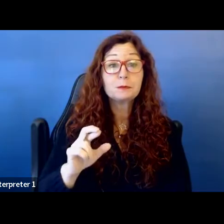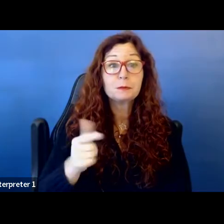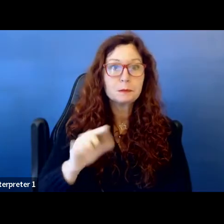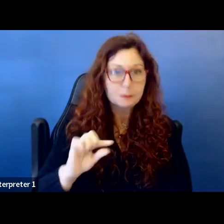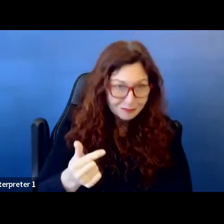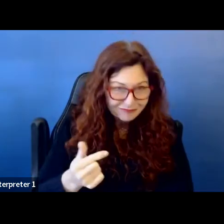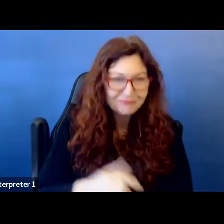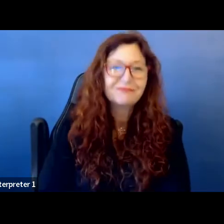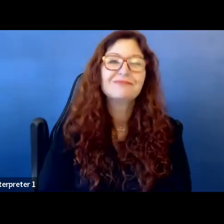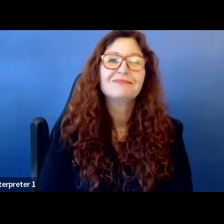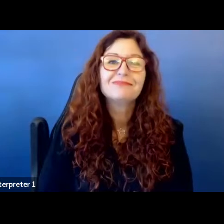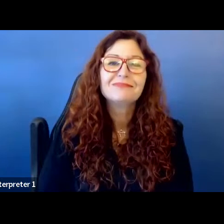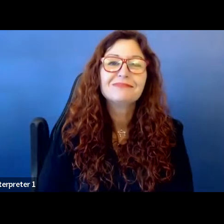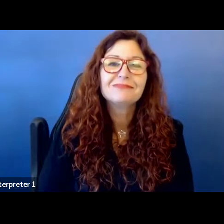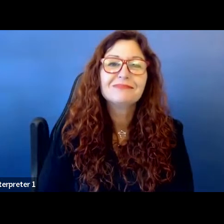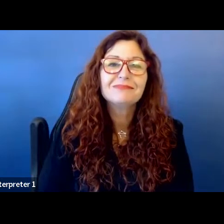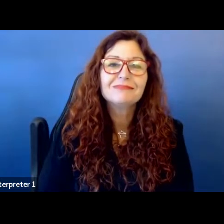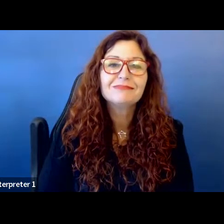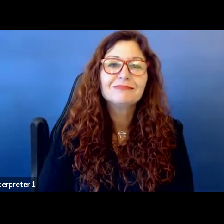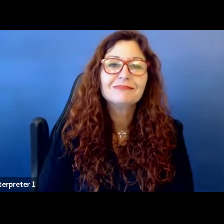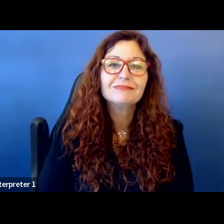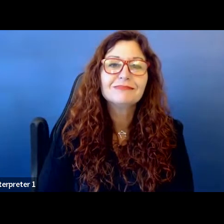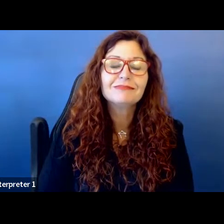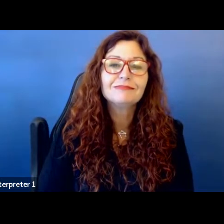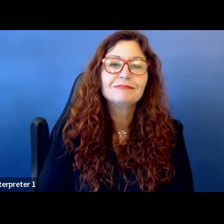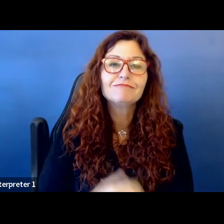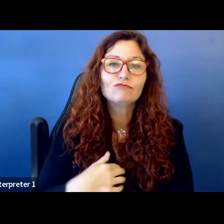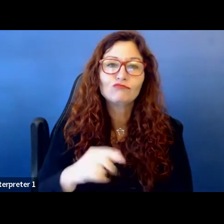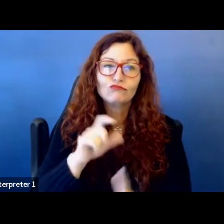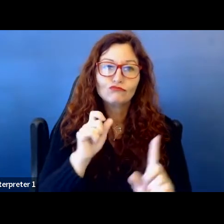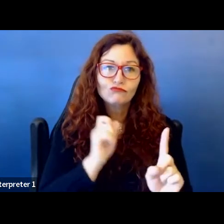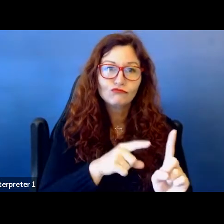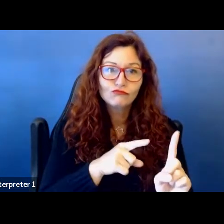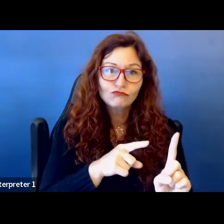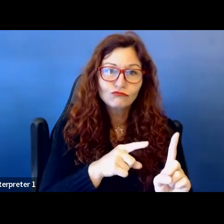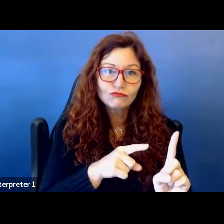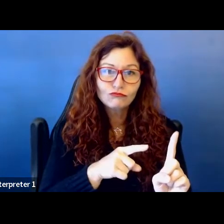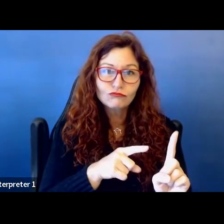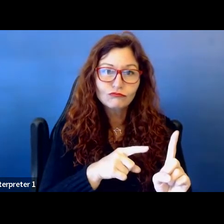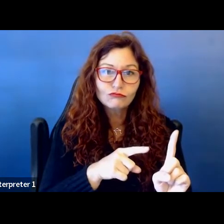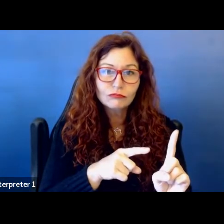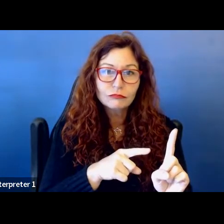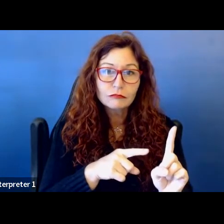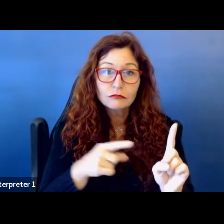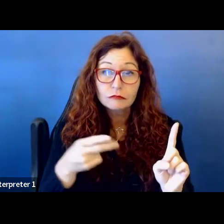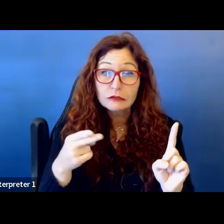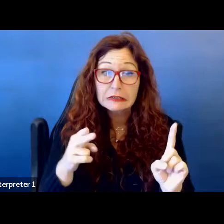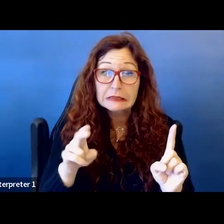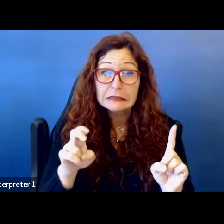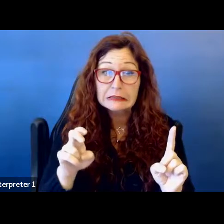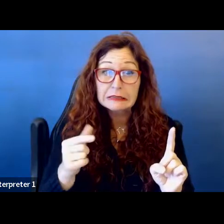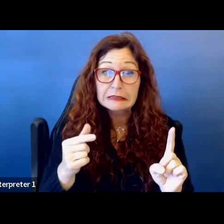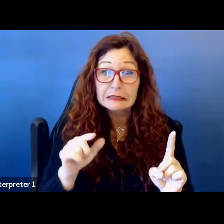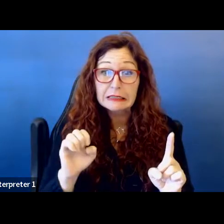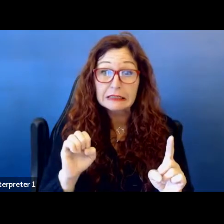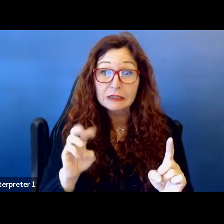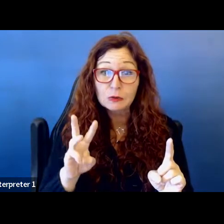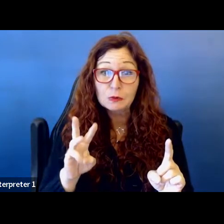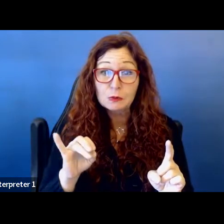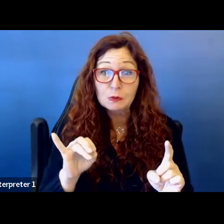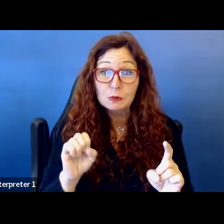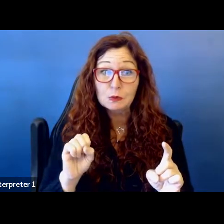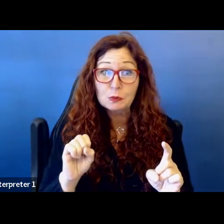first question is for uh miss hegswitch i'm sorry if i'm not pronouncing your name correctly